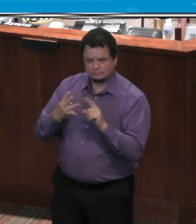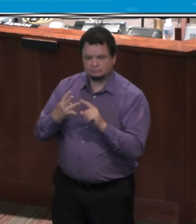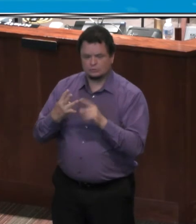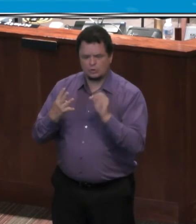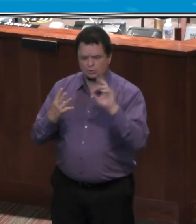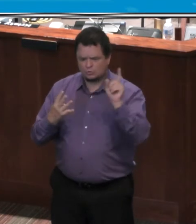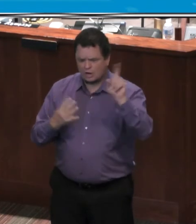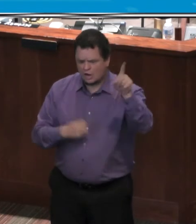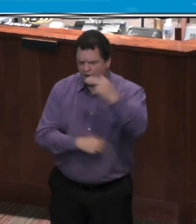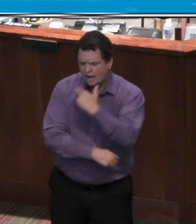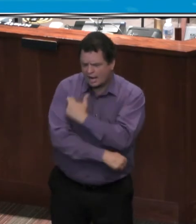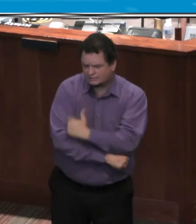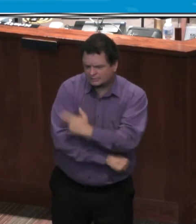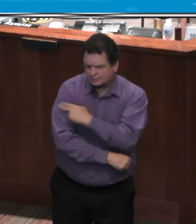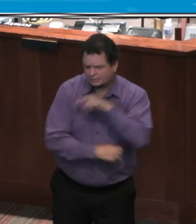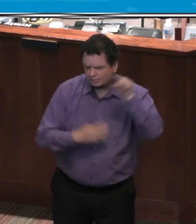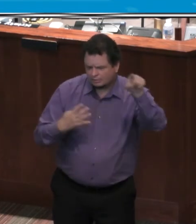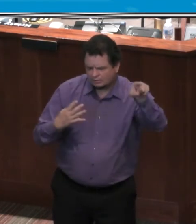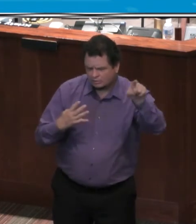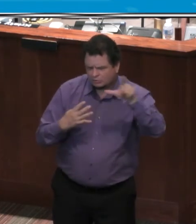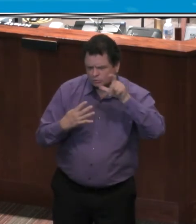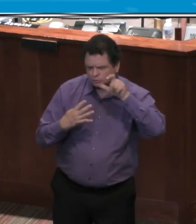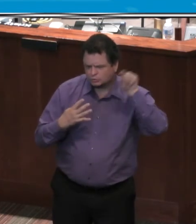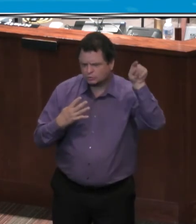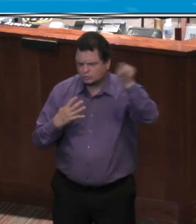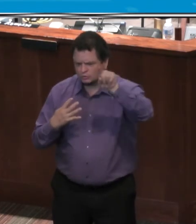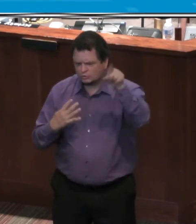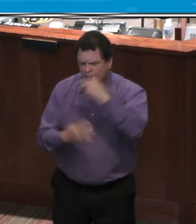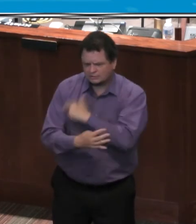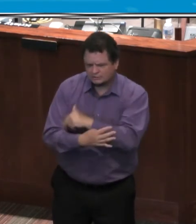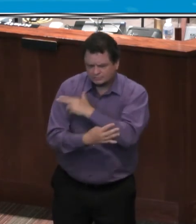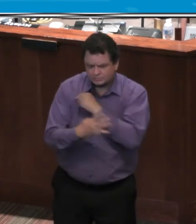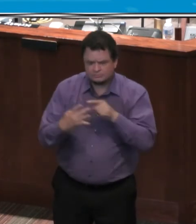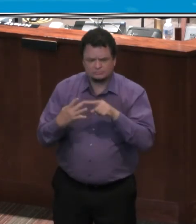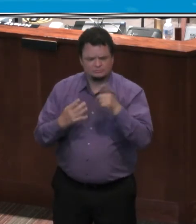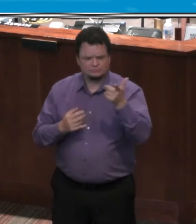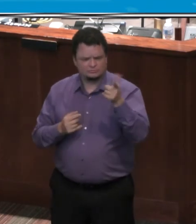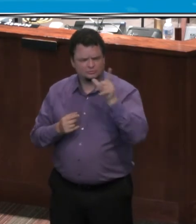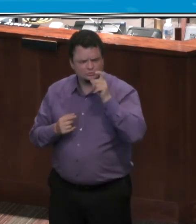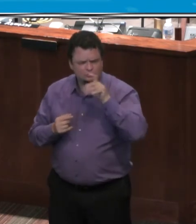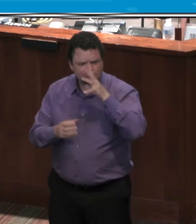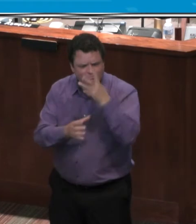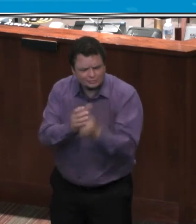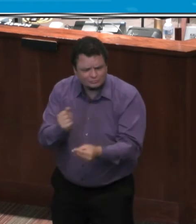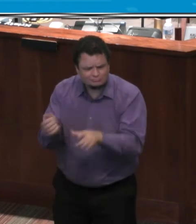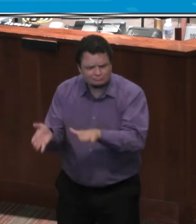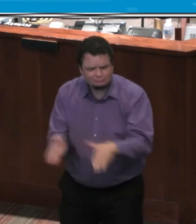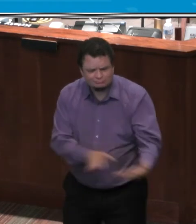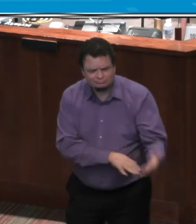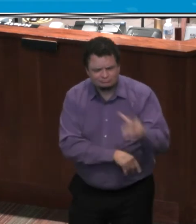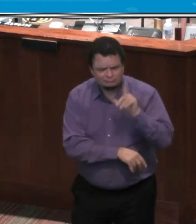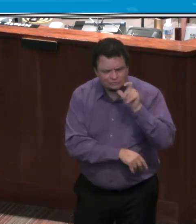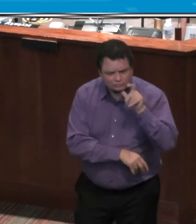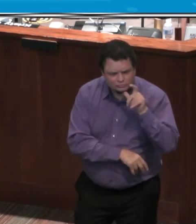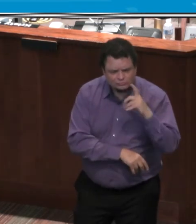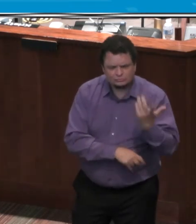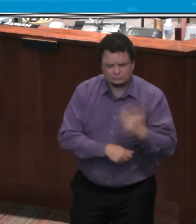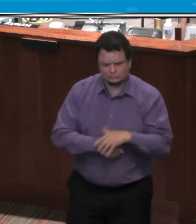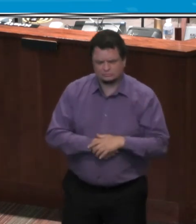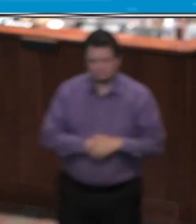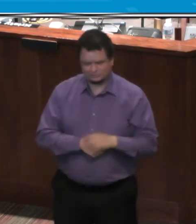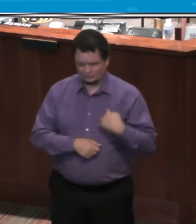hospitalized. If I hit deceased, it highlights deceased. And you can see all the cards react across the top, and everything is